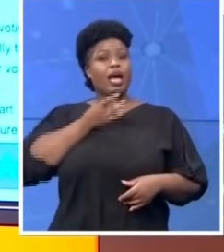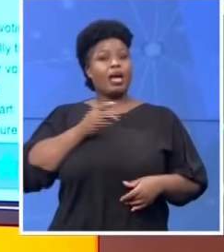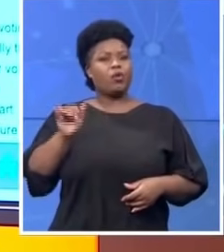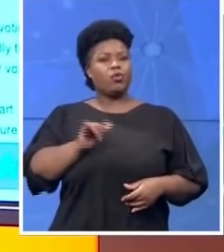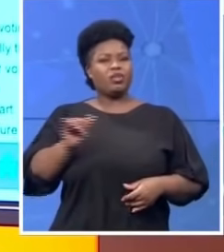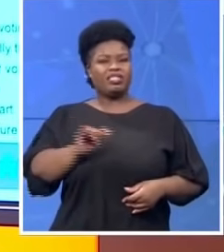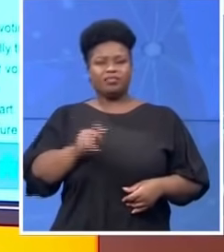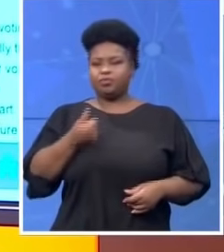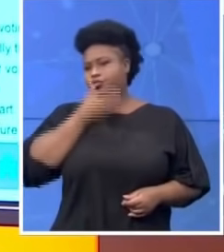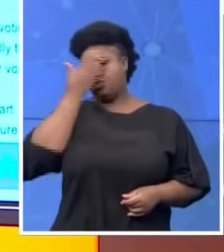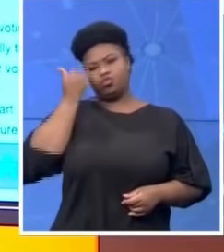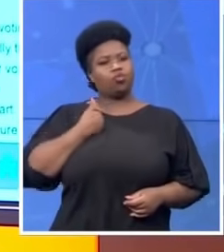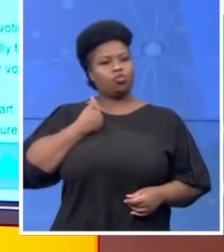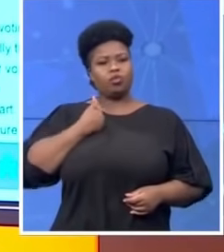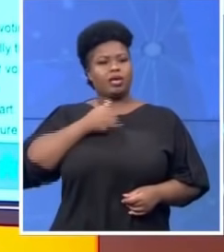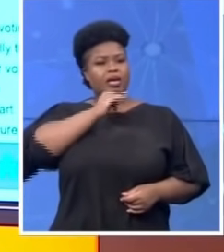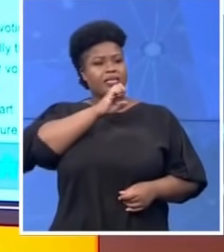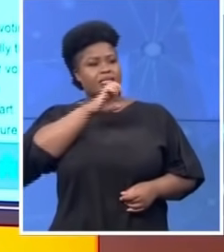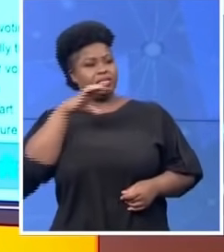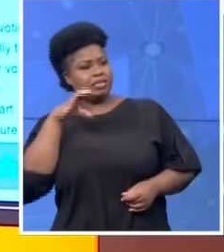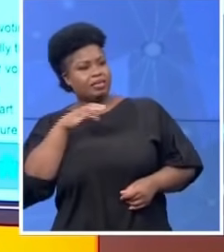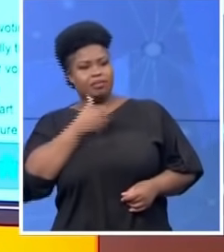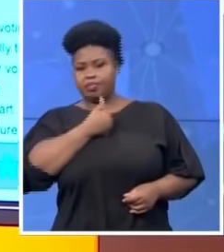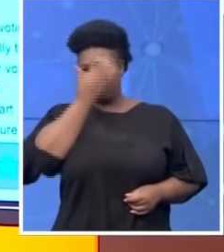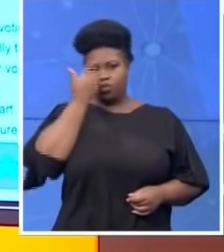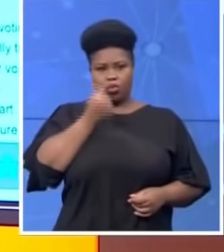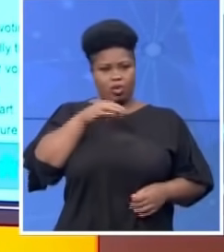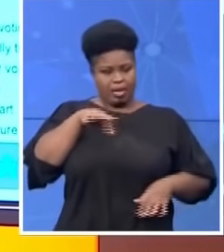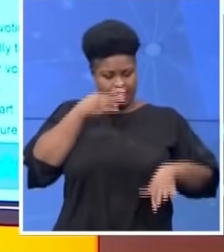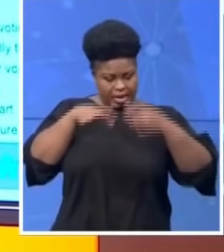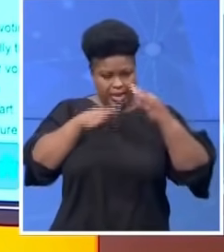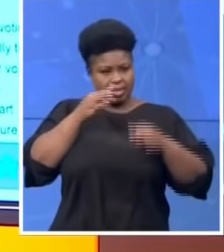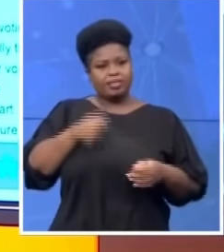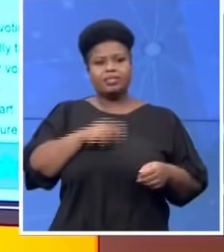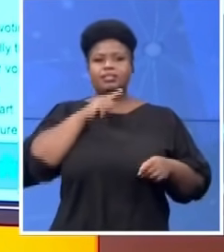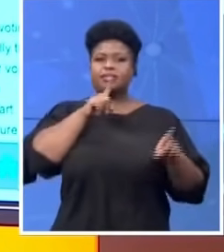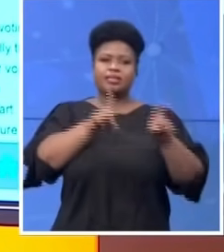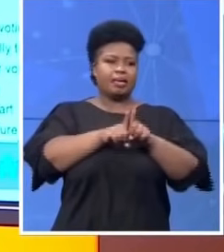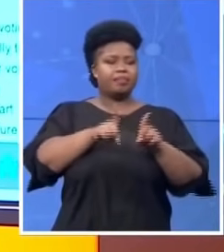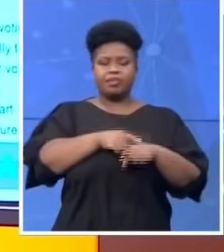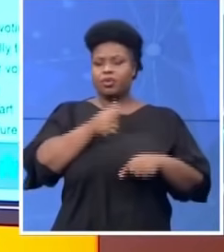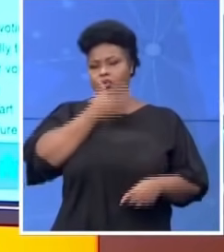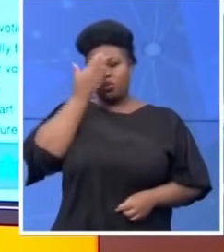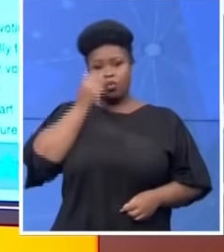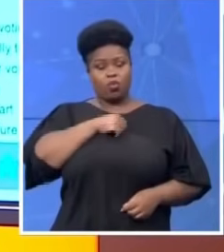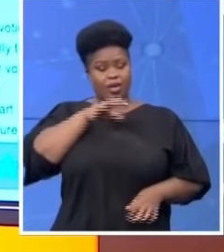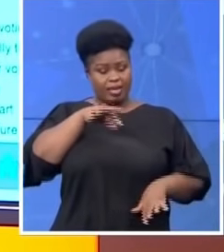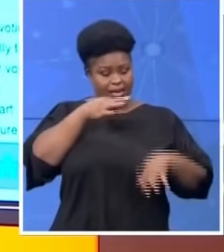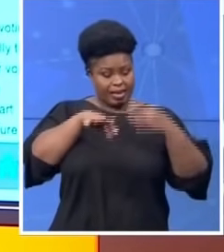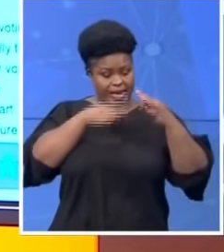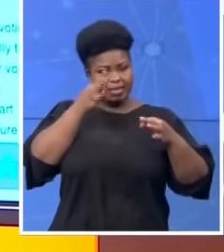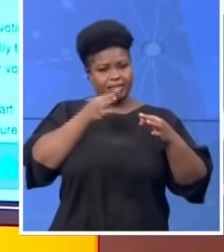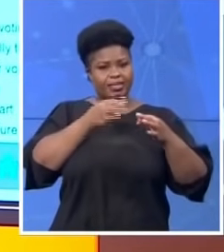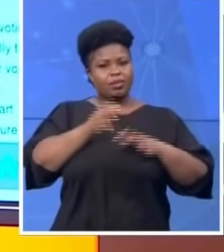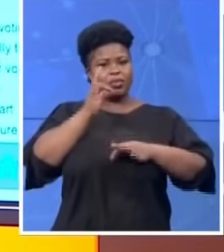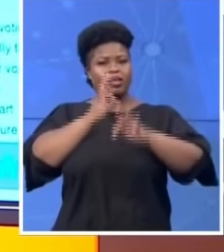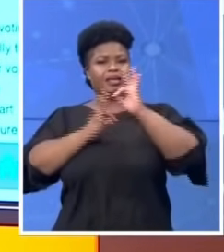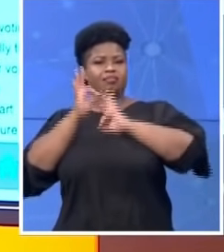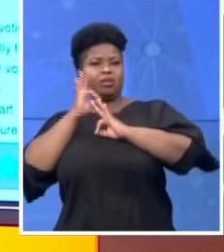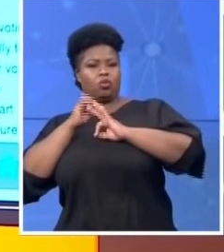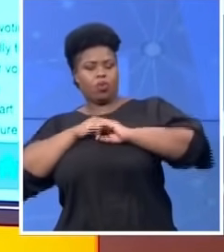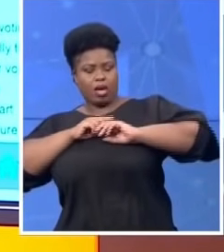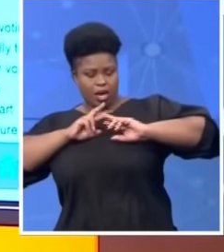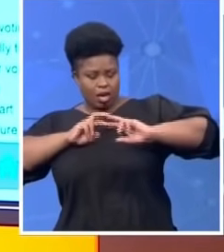the analysts. The analysts, in fact, are the ones that give us insights from having studied a lot of these